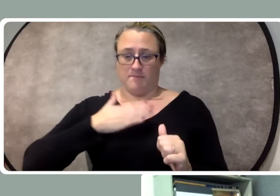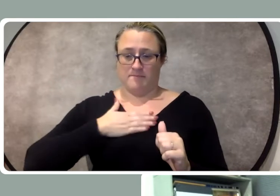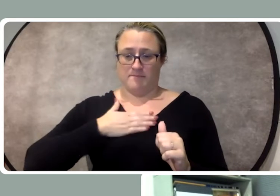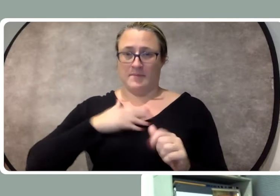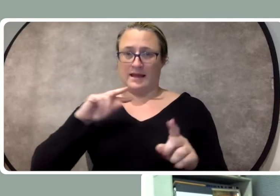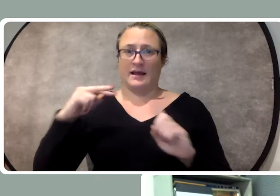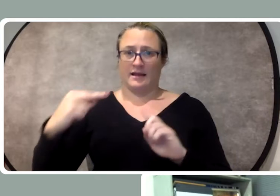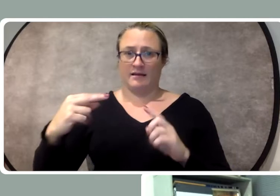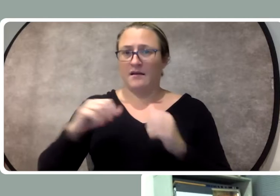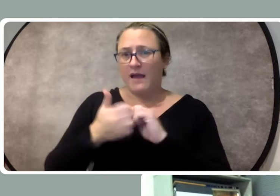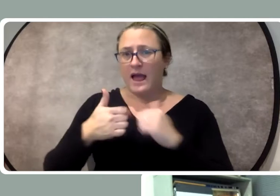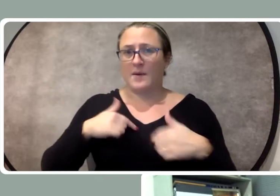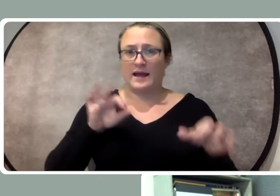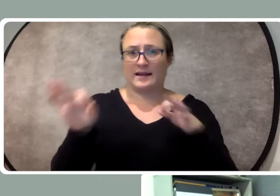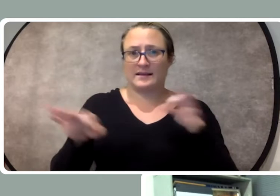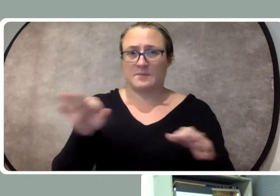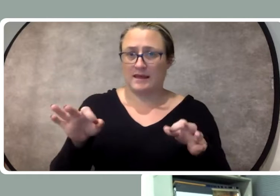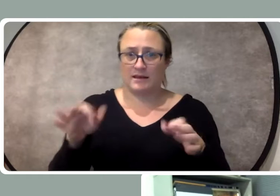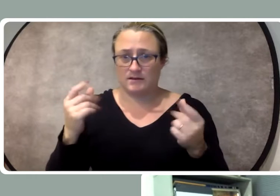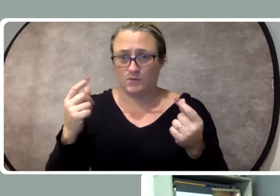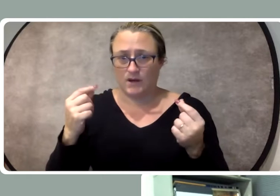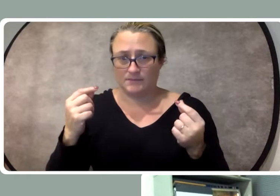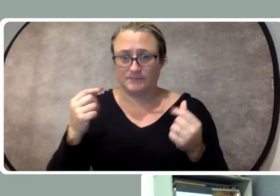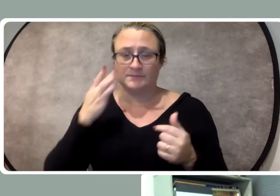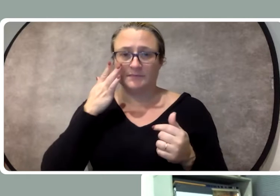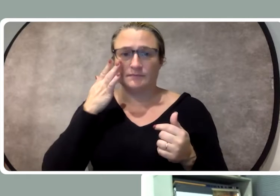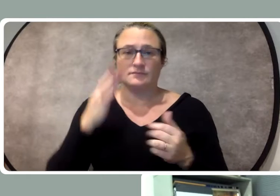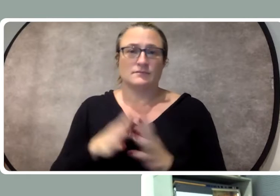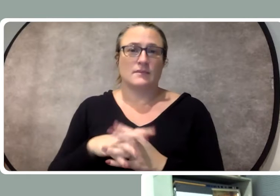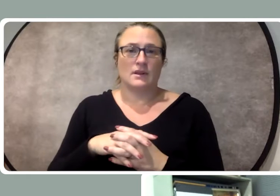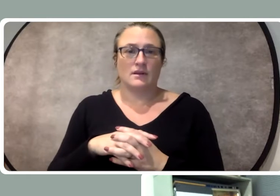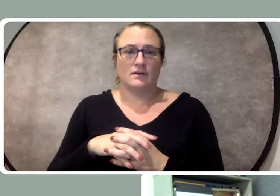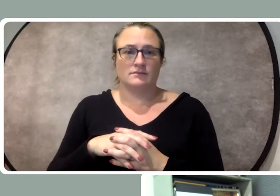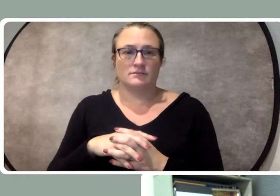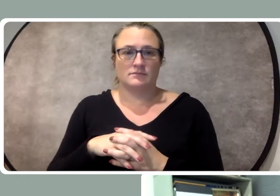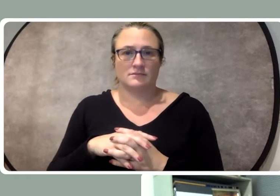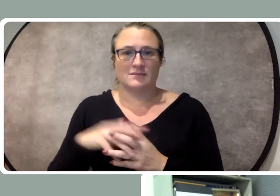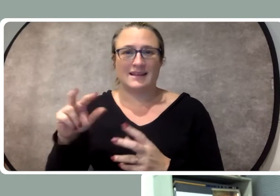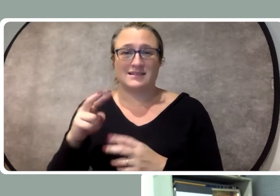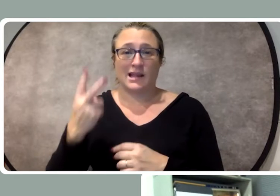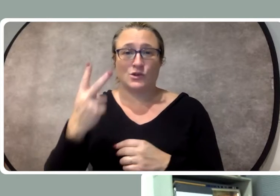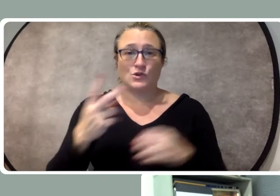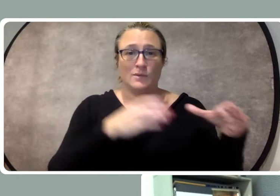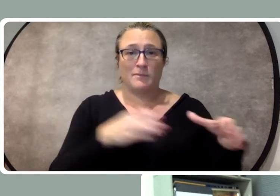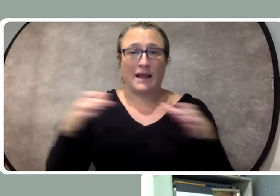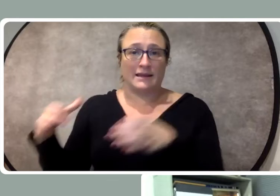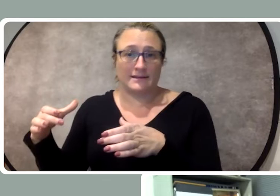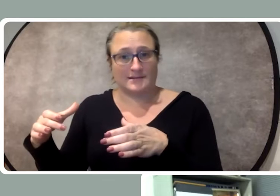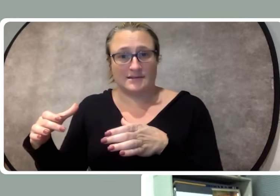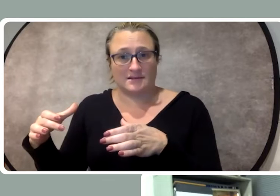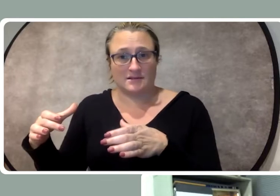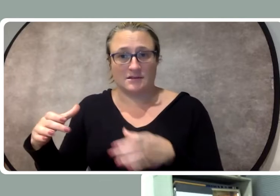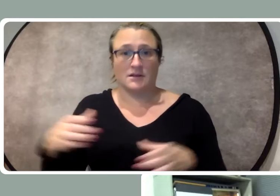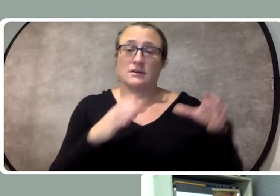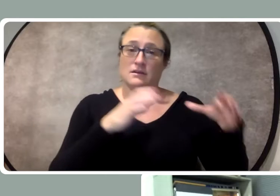I explain it to my patients in clinic is that two buckets. One is patients who